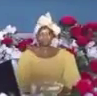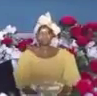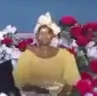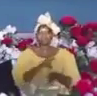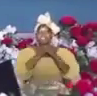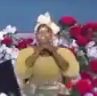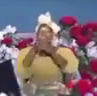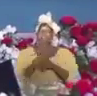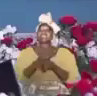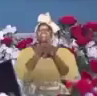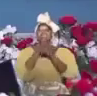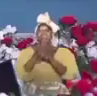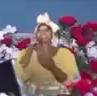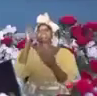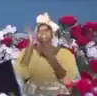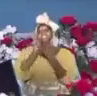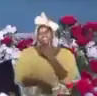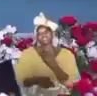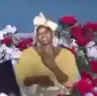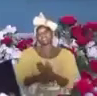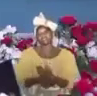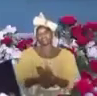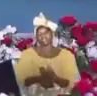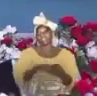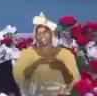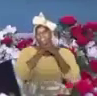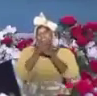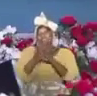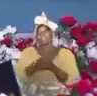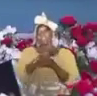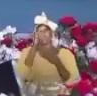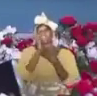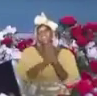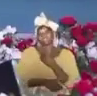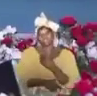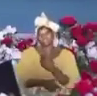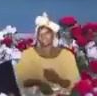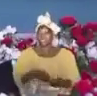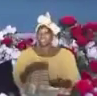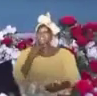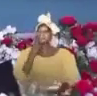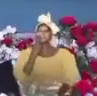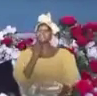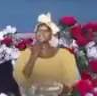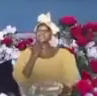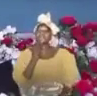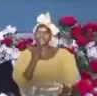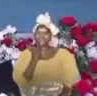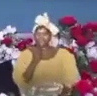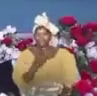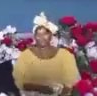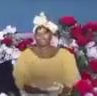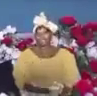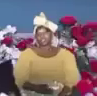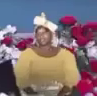Carelessness. The second reason, carelessness. Hebrews chapter 2 and verse 3. Carelessness.